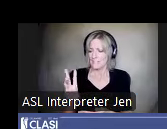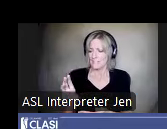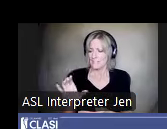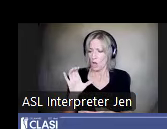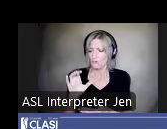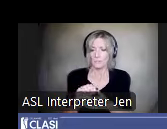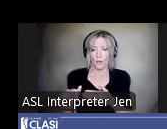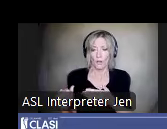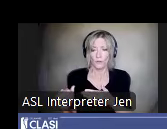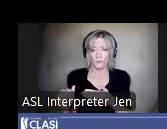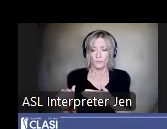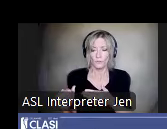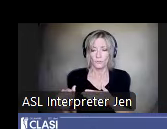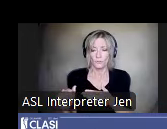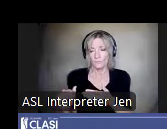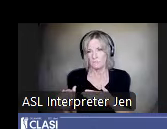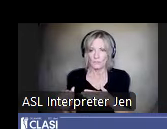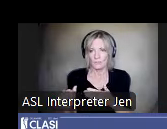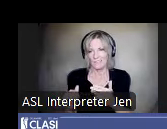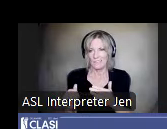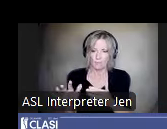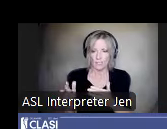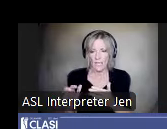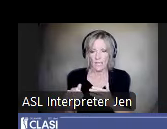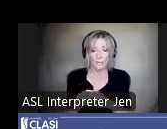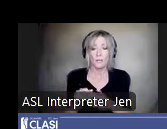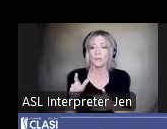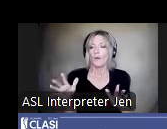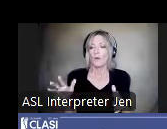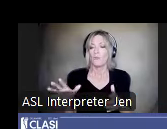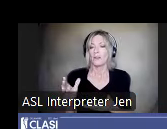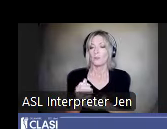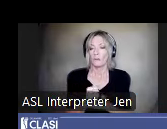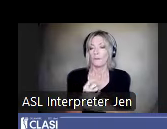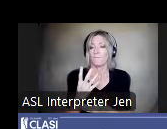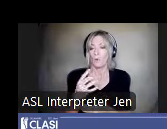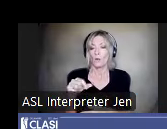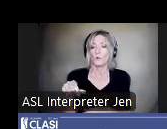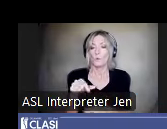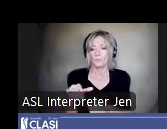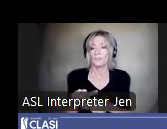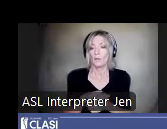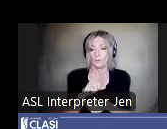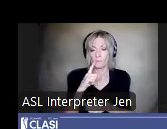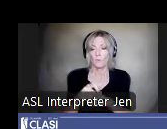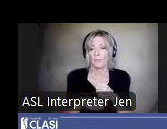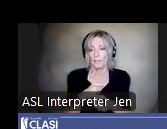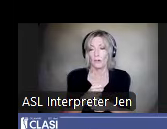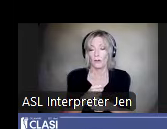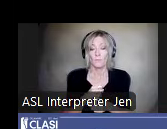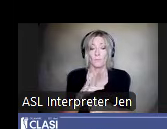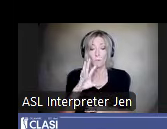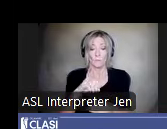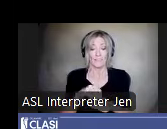$7,600, less a couple of dollars, you have earned already your 4 quarters of coverage for the year. So within the year,